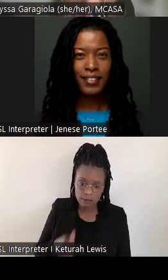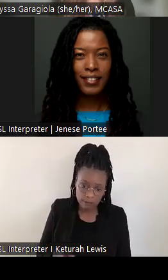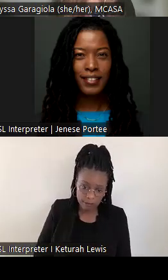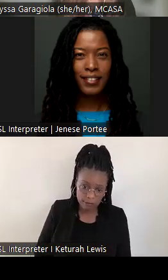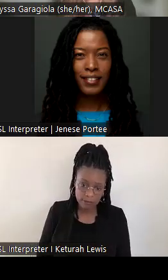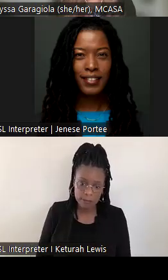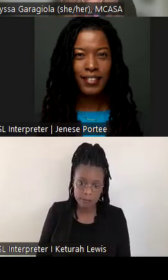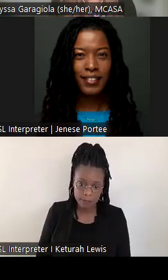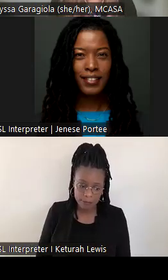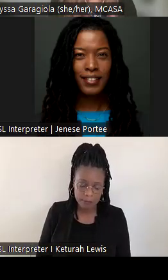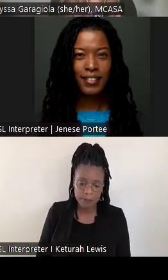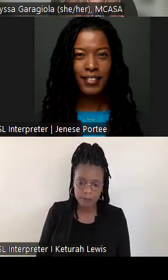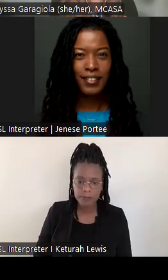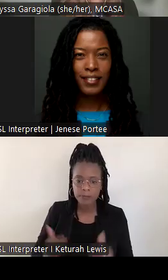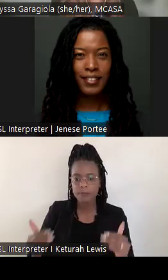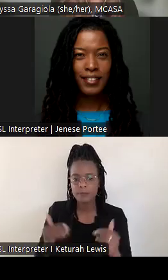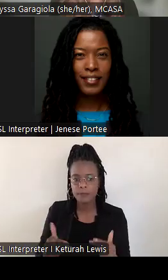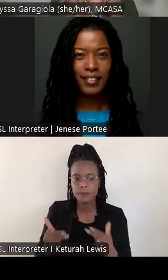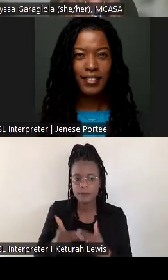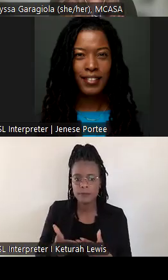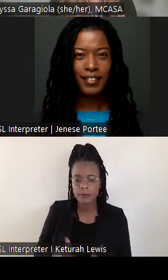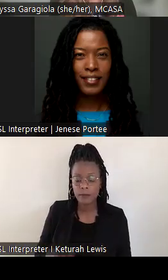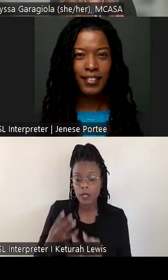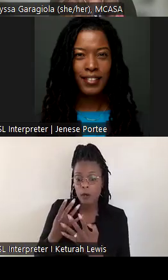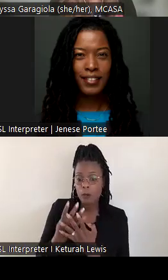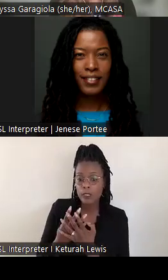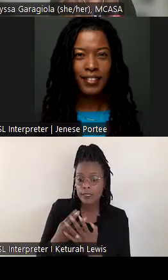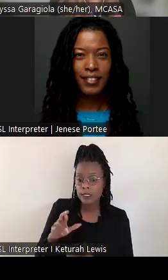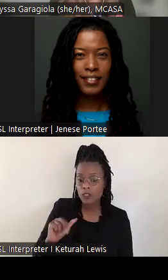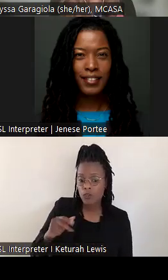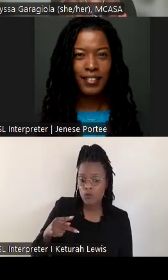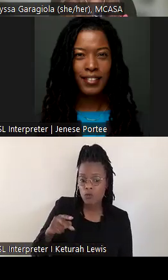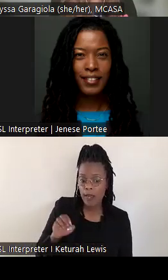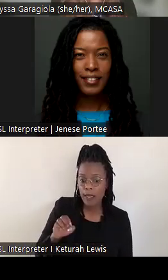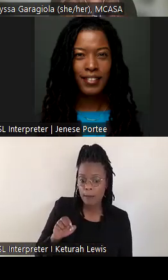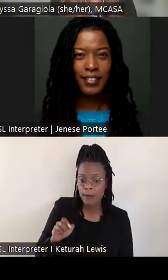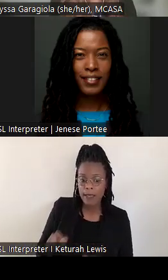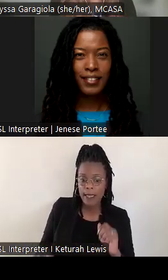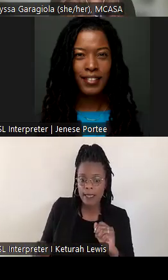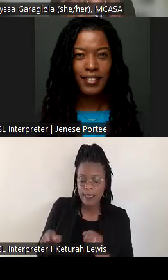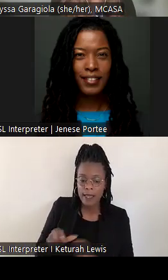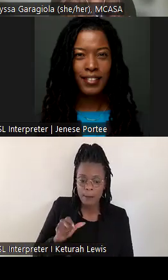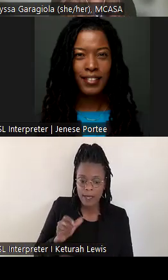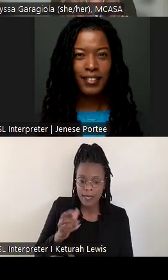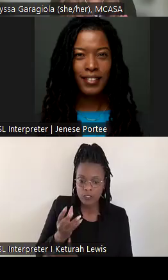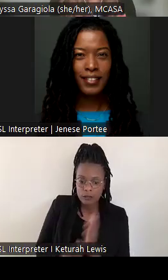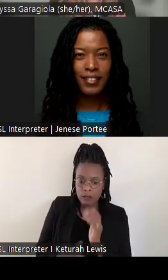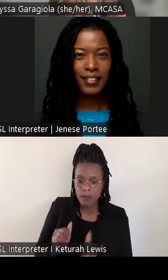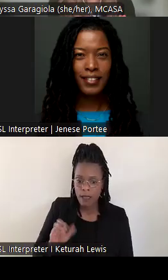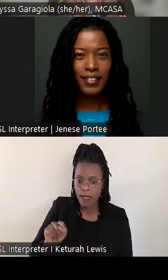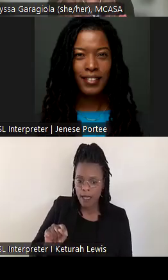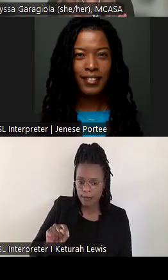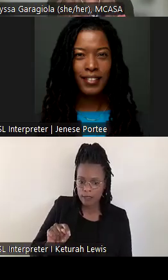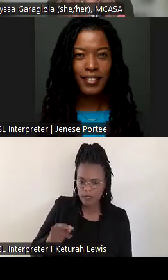All right, so the Prison Rape Elimination Act, or PREA, was passed in 2003 with final standards issued